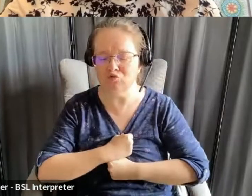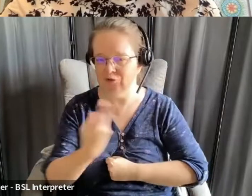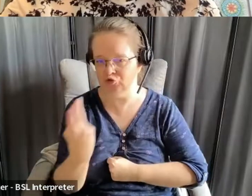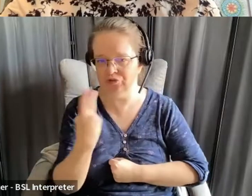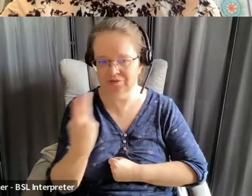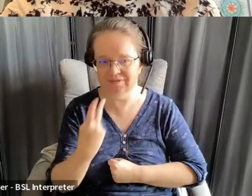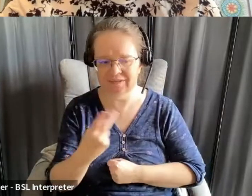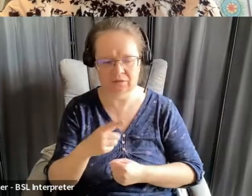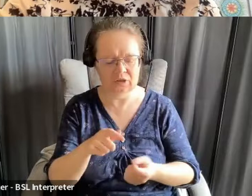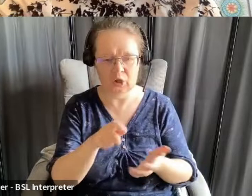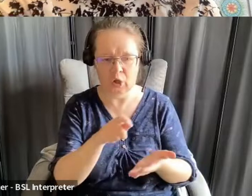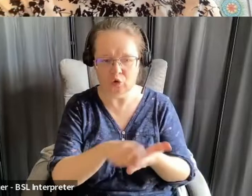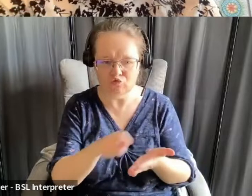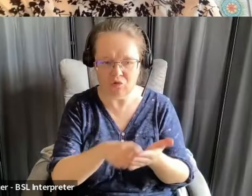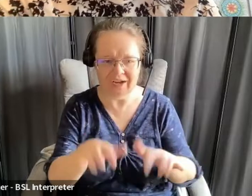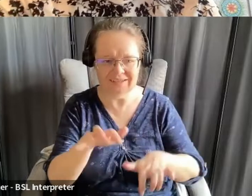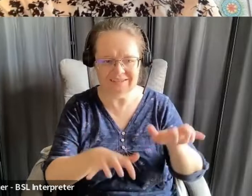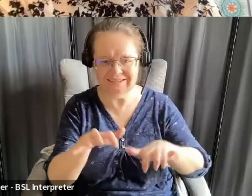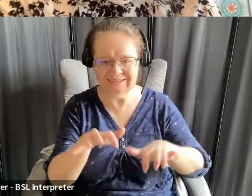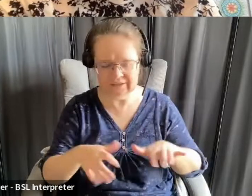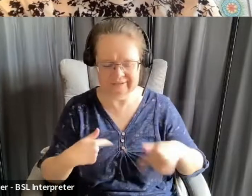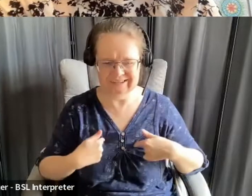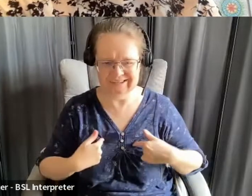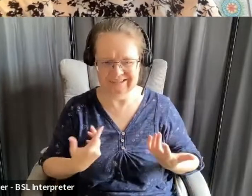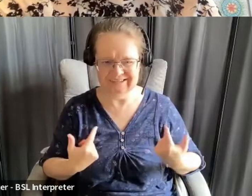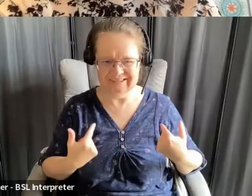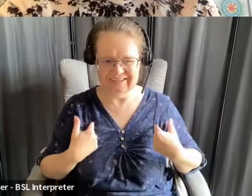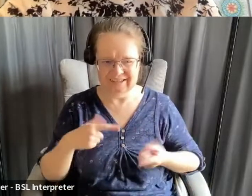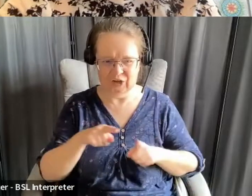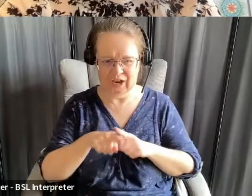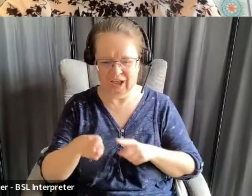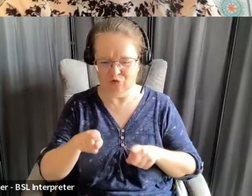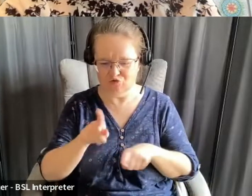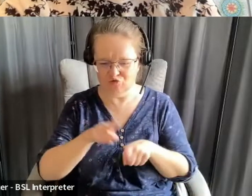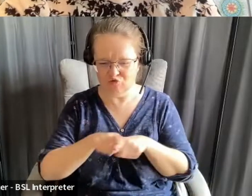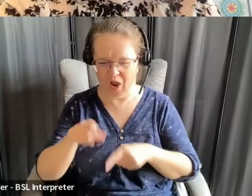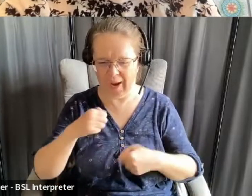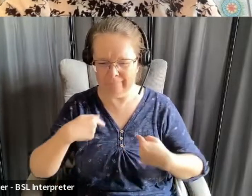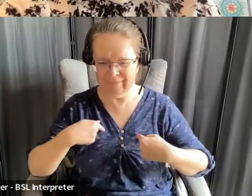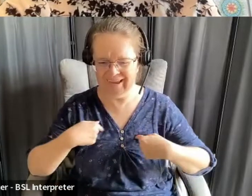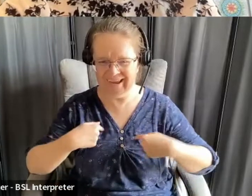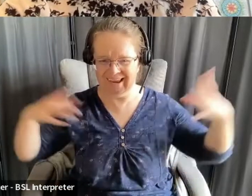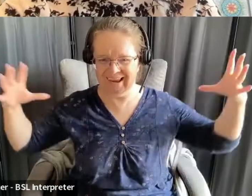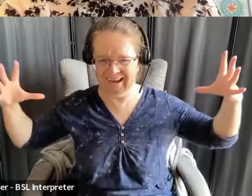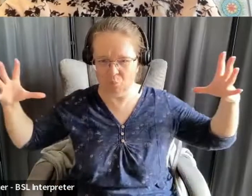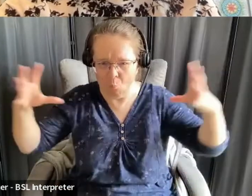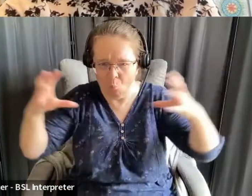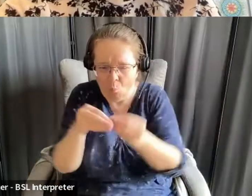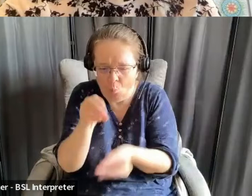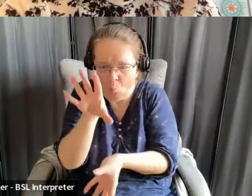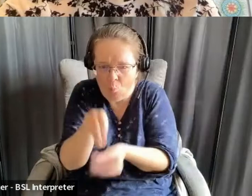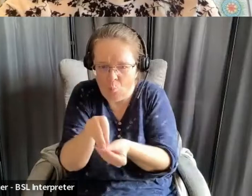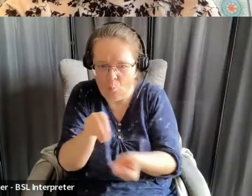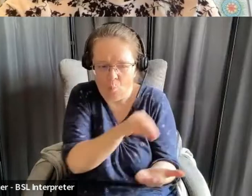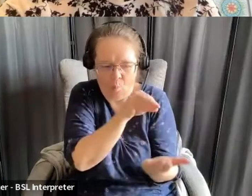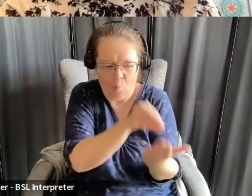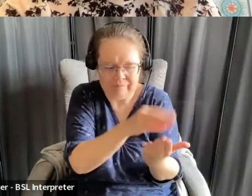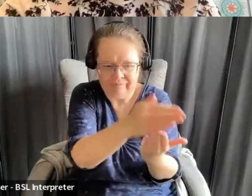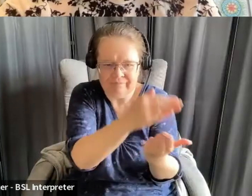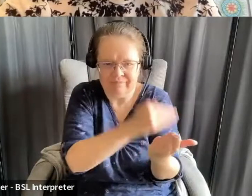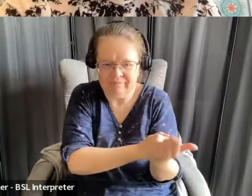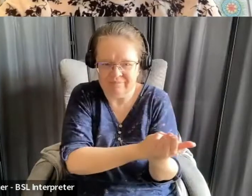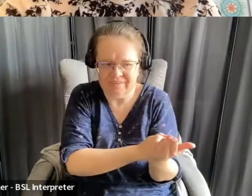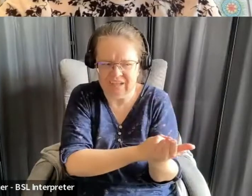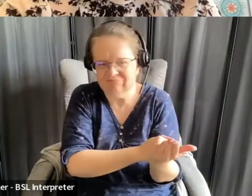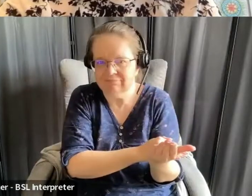it comes to writing CVs. I can't encapsulate who I am in a page of A4, but